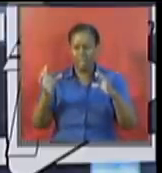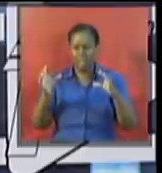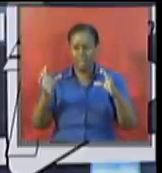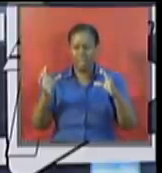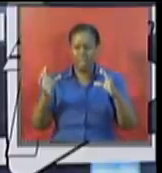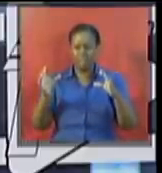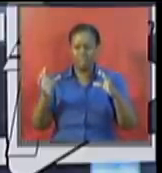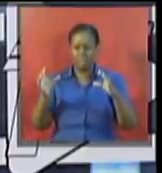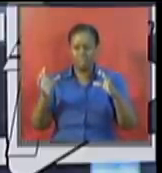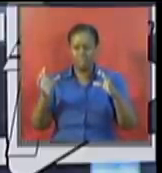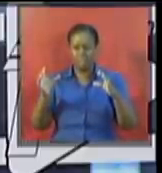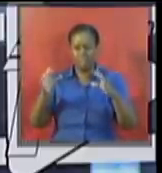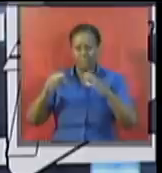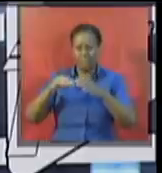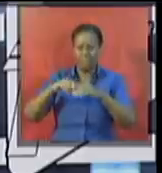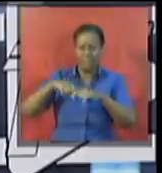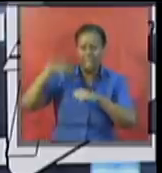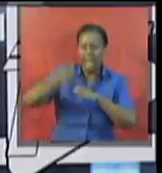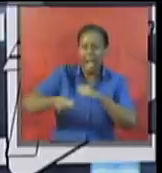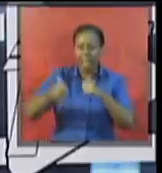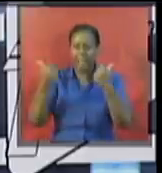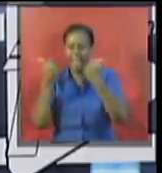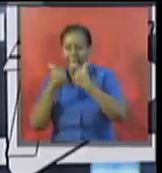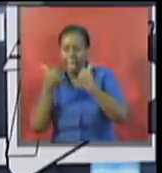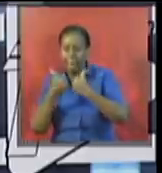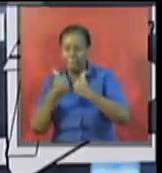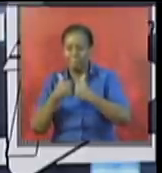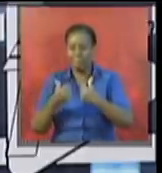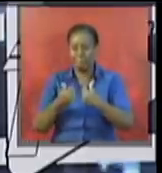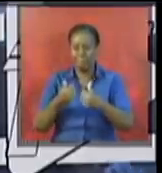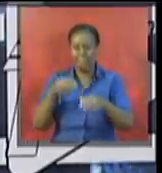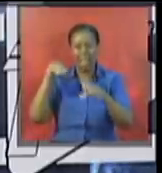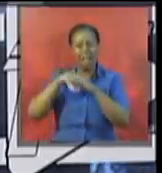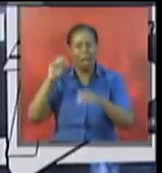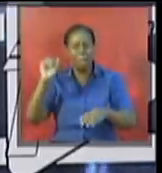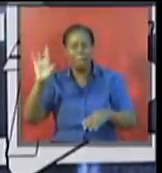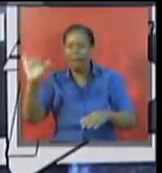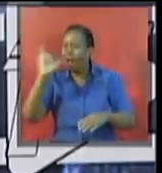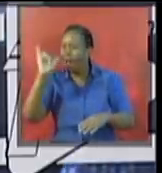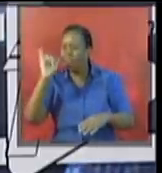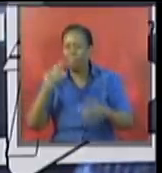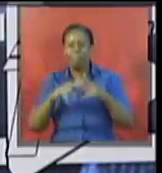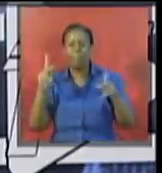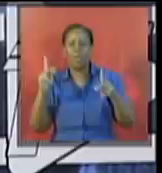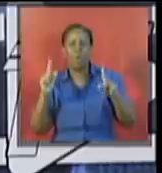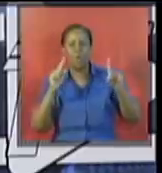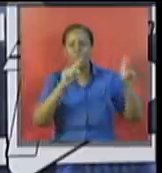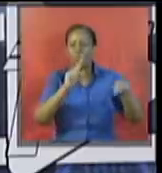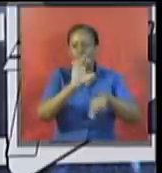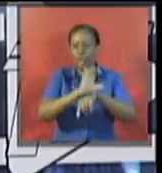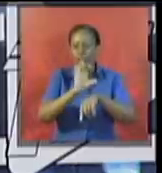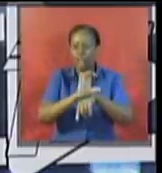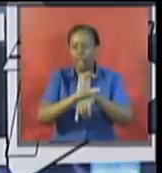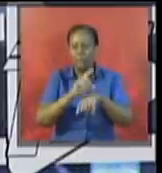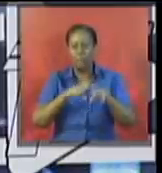saw webs that were connected to persons attending religious gatherings while ill. We saw persons in workplaces when